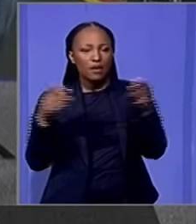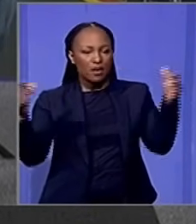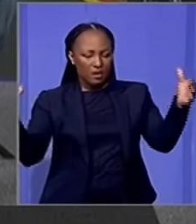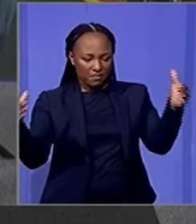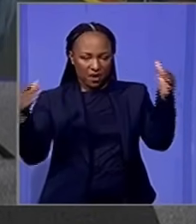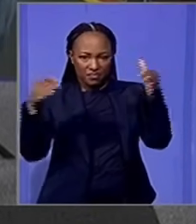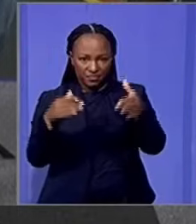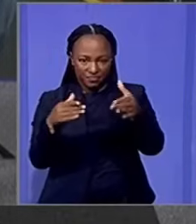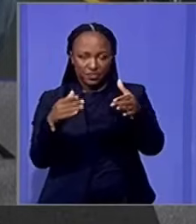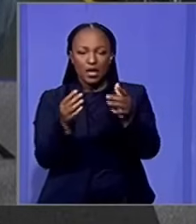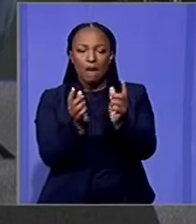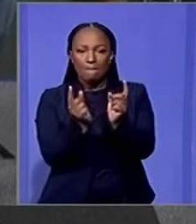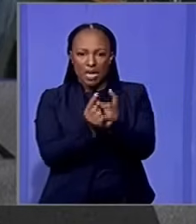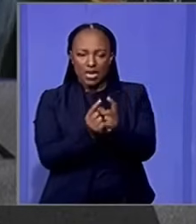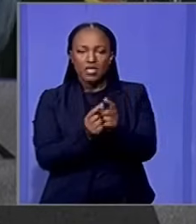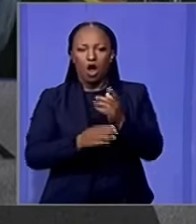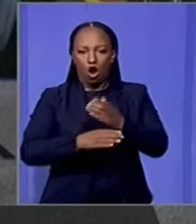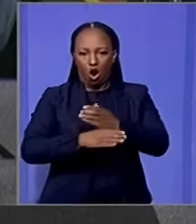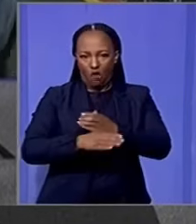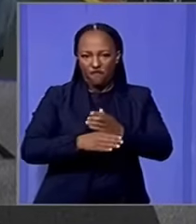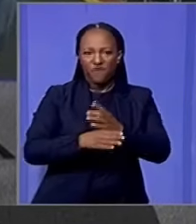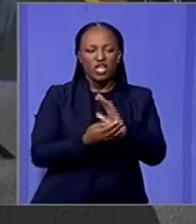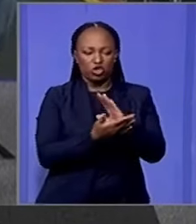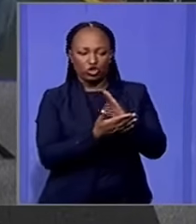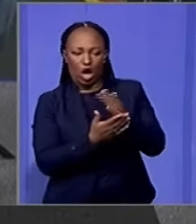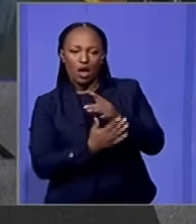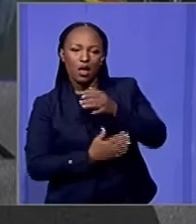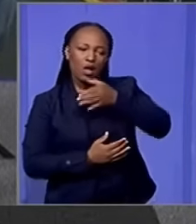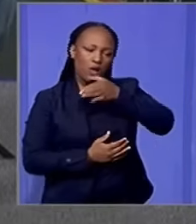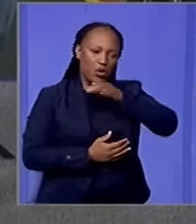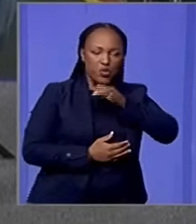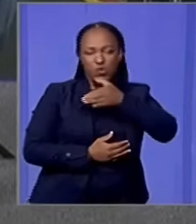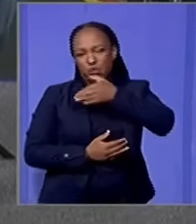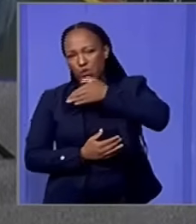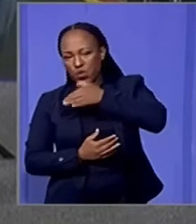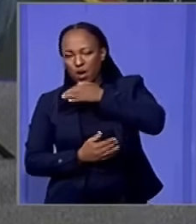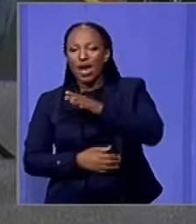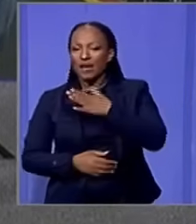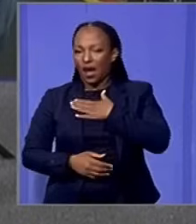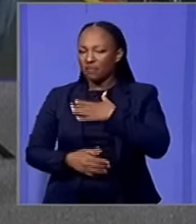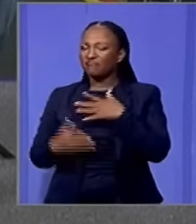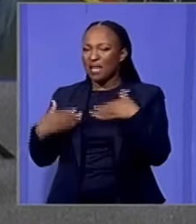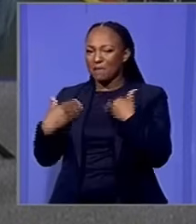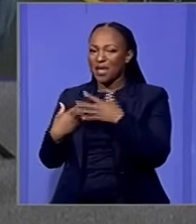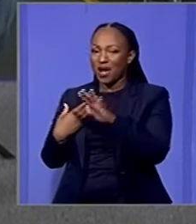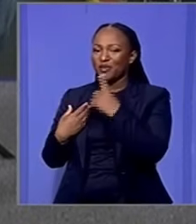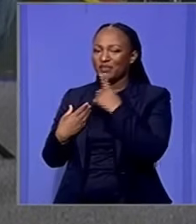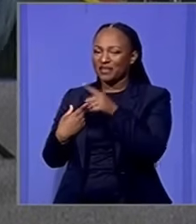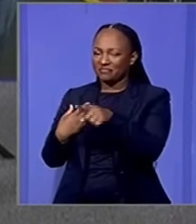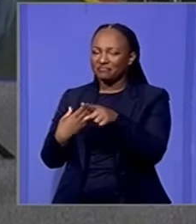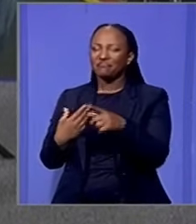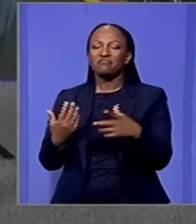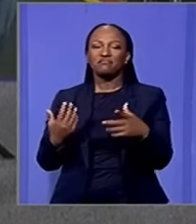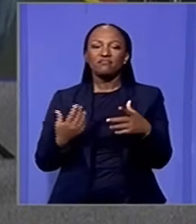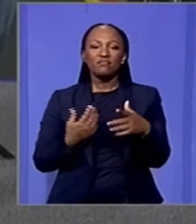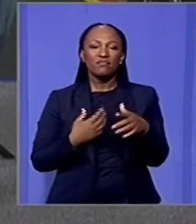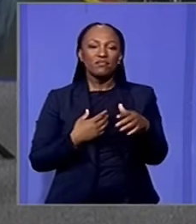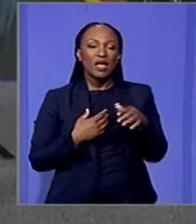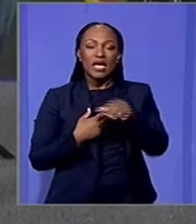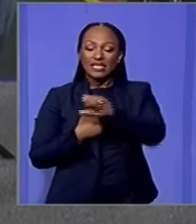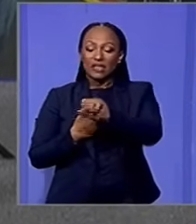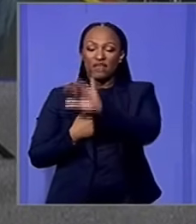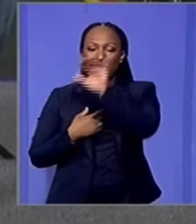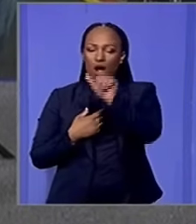bona seo se tla kgonega yes ebile ke kgatha ke ka mokgwa e bjang ka gona bothata ba dipolotiki tša Africa e seng tša South Africa tša